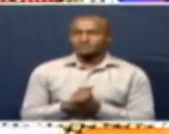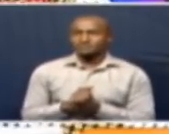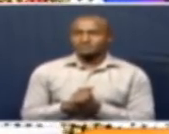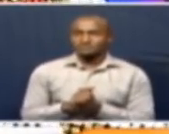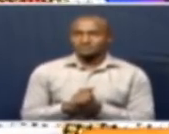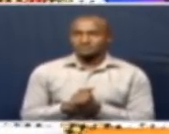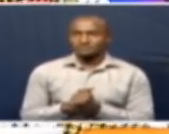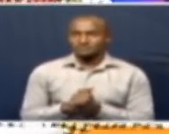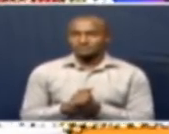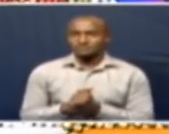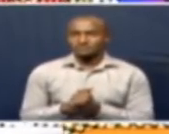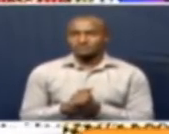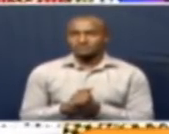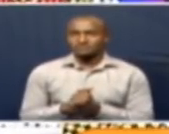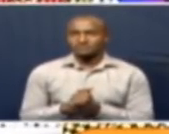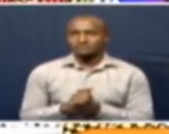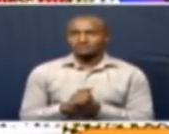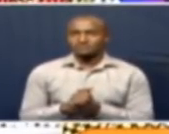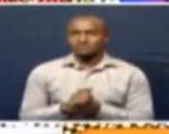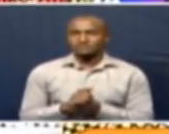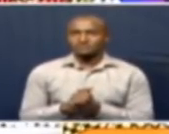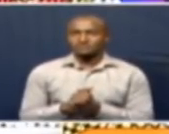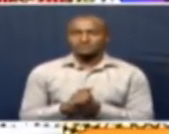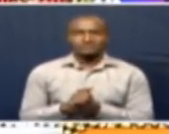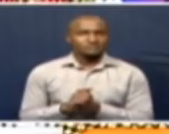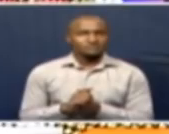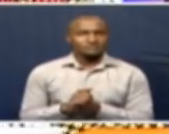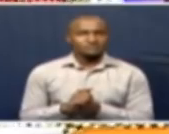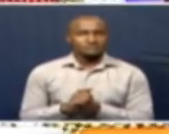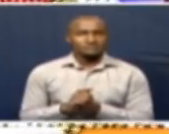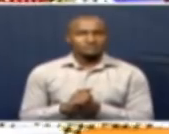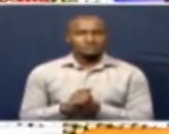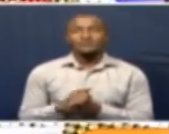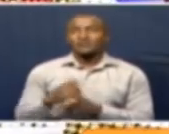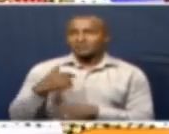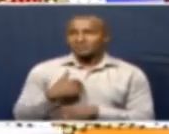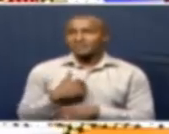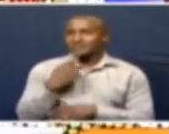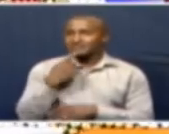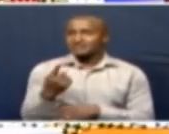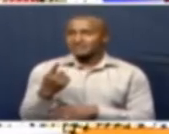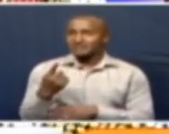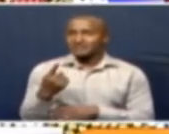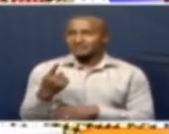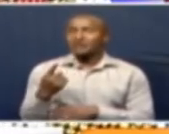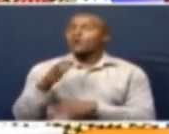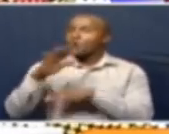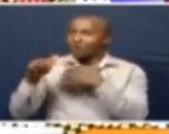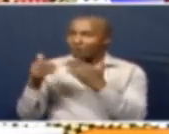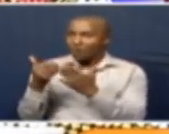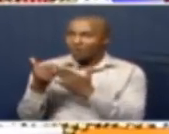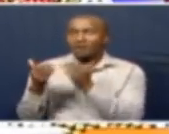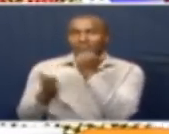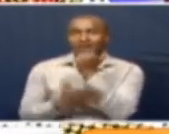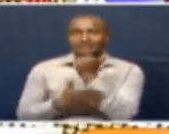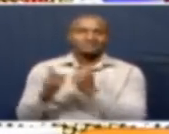My comment on that would be that it's okay. I'd say it's not the middlemen that are to blame, because